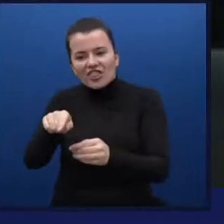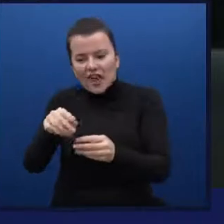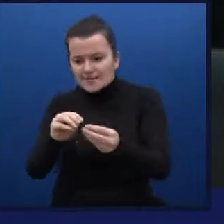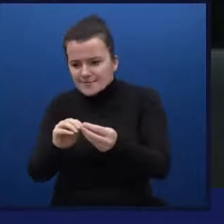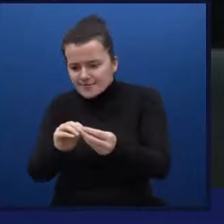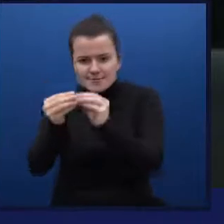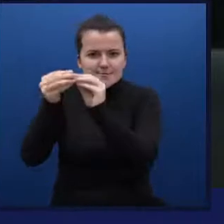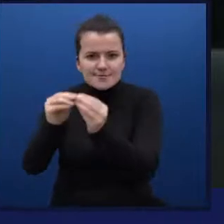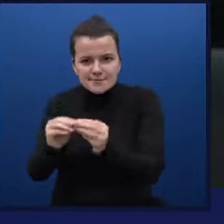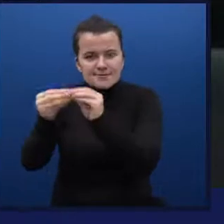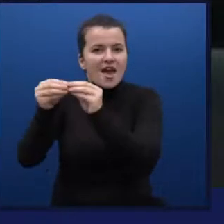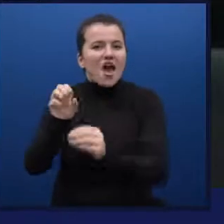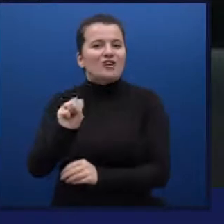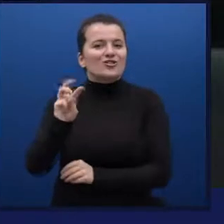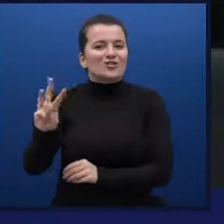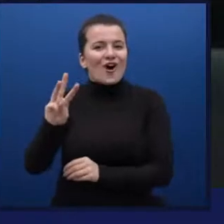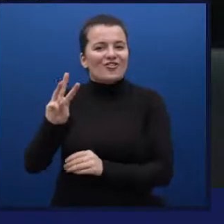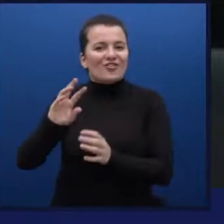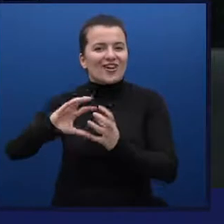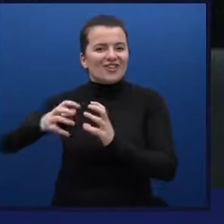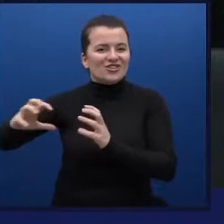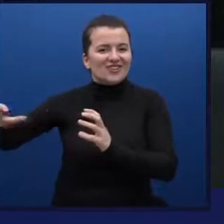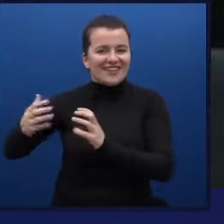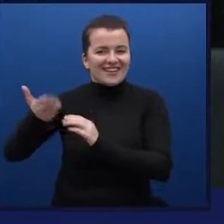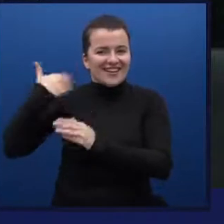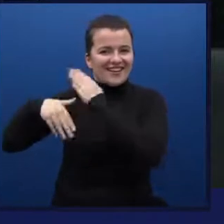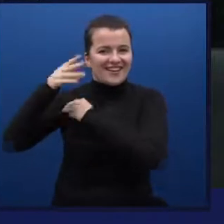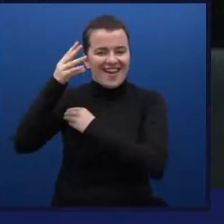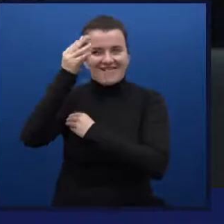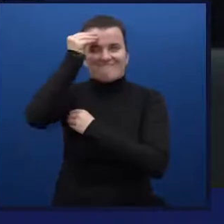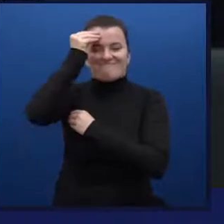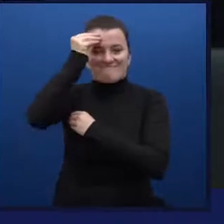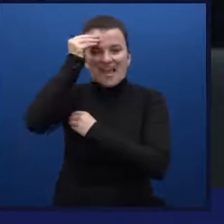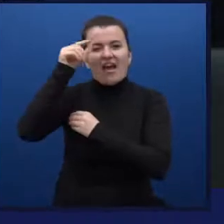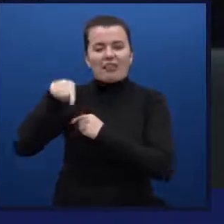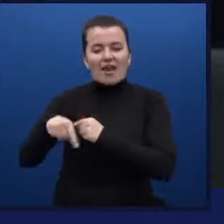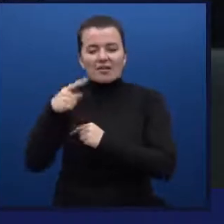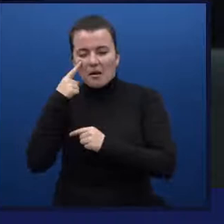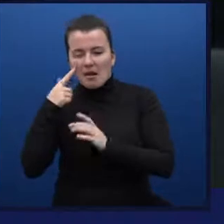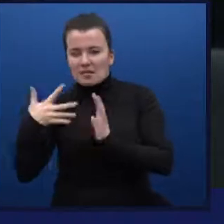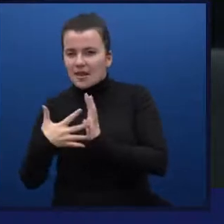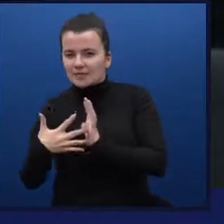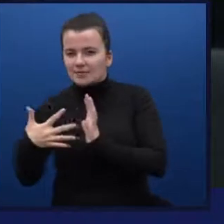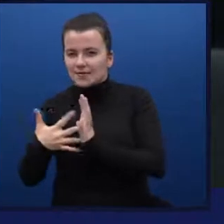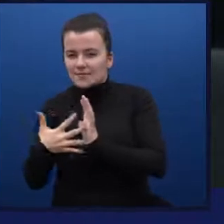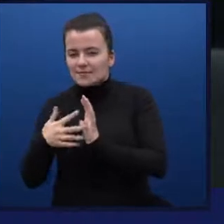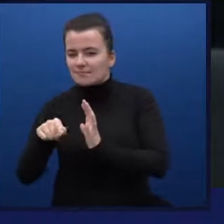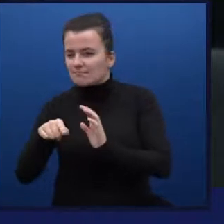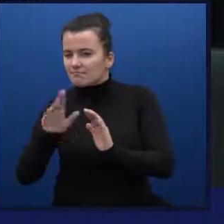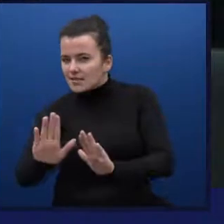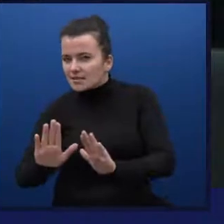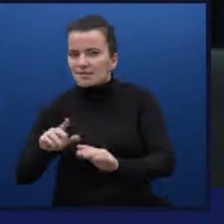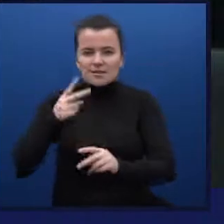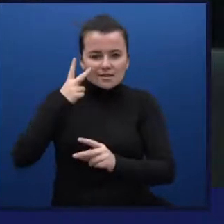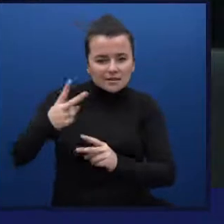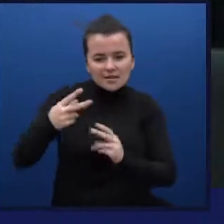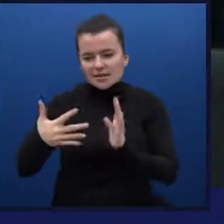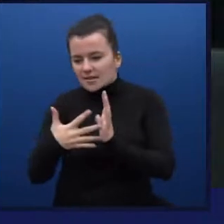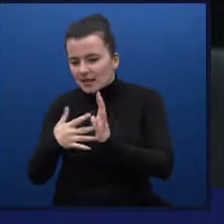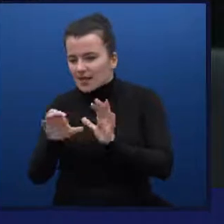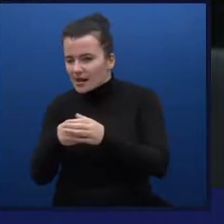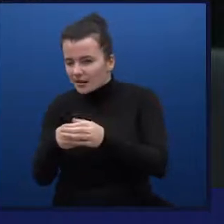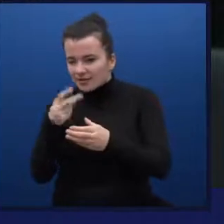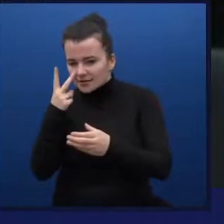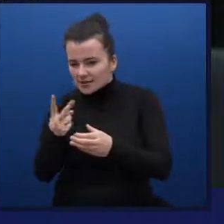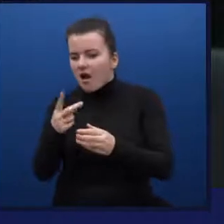software engineering background and thinking in terms of, I need to test this. I need to focus on a unit test first and then write my